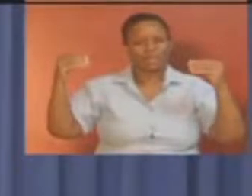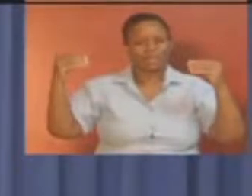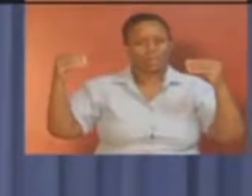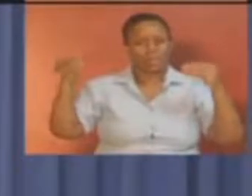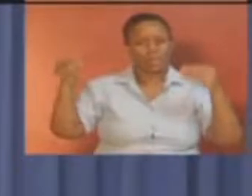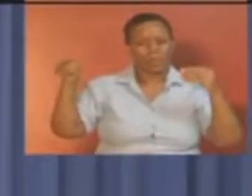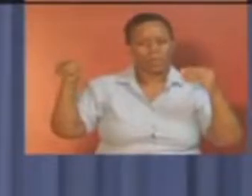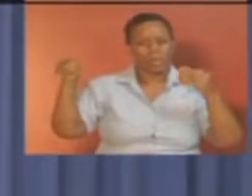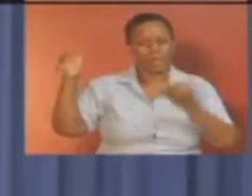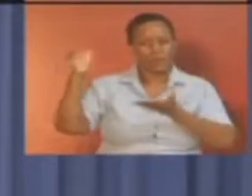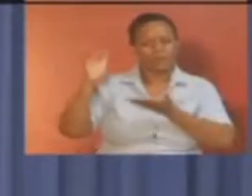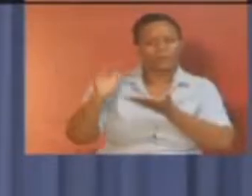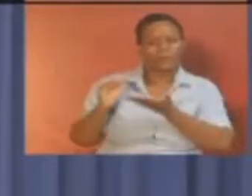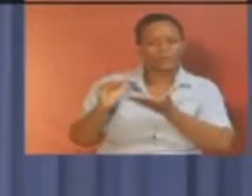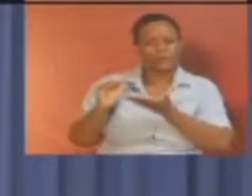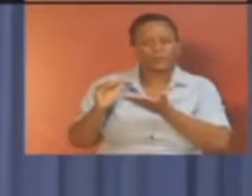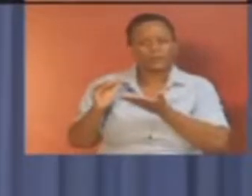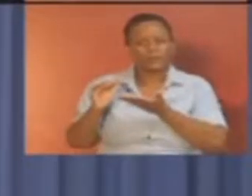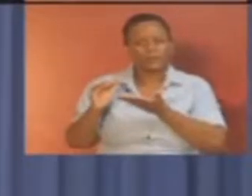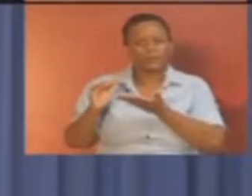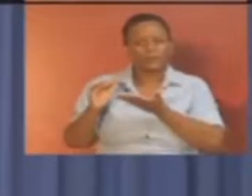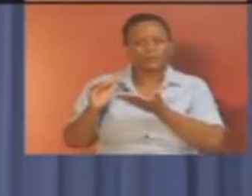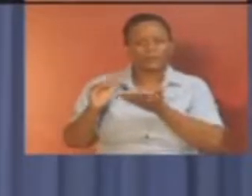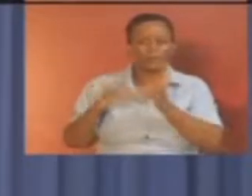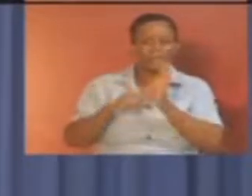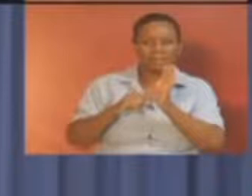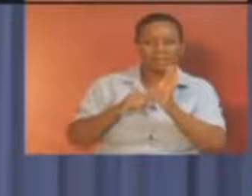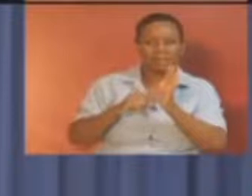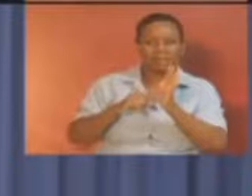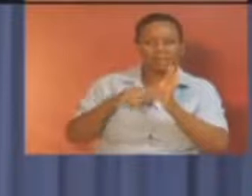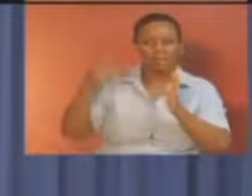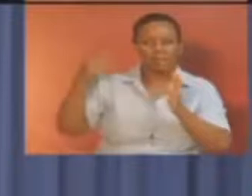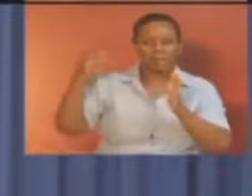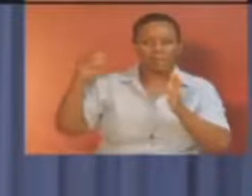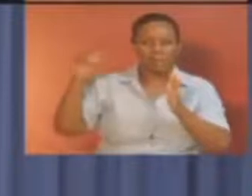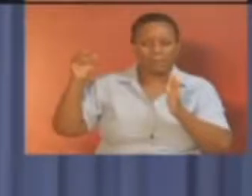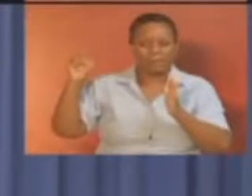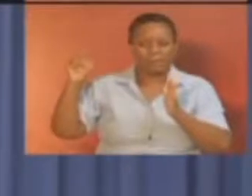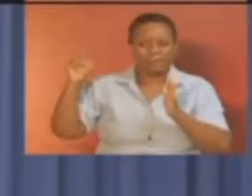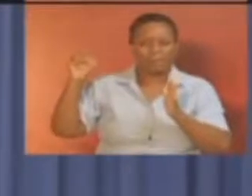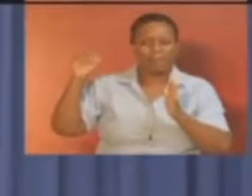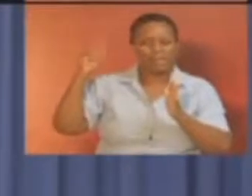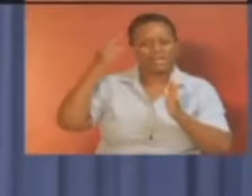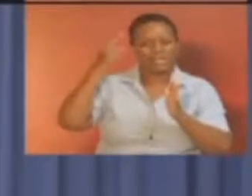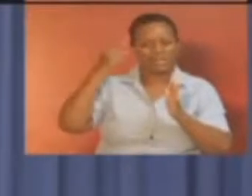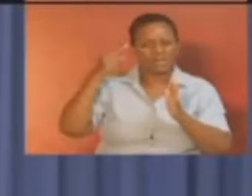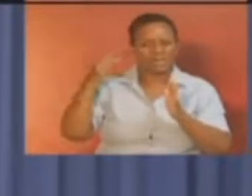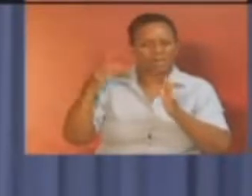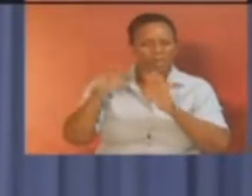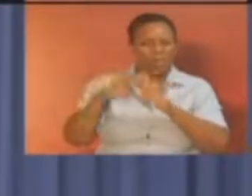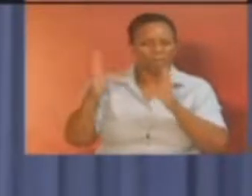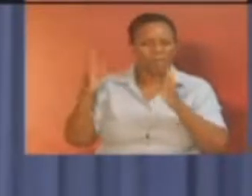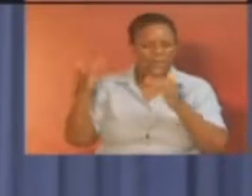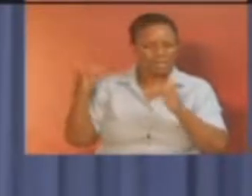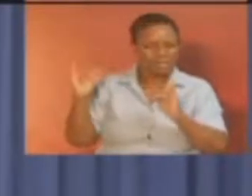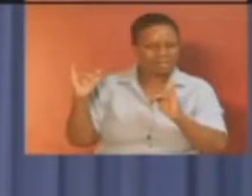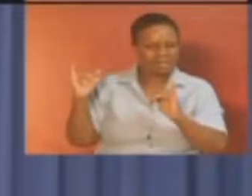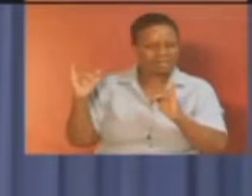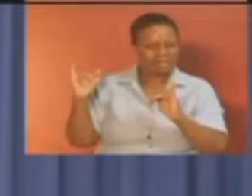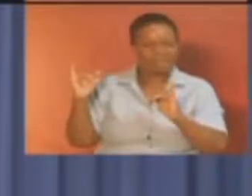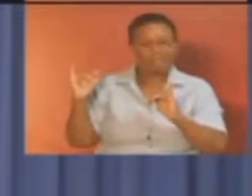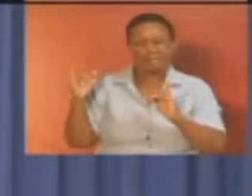supermarkets and therefore utilize all the floor space that we have. We're open to that. We'll see how it goes.